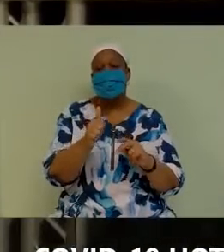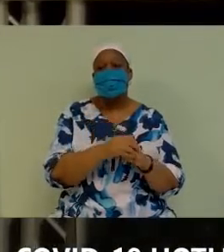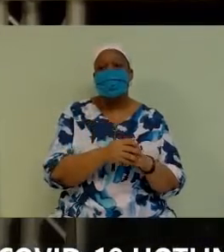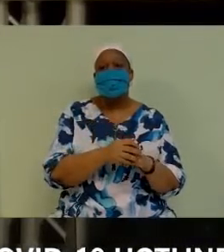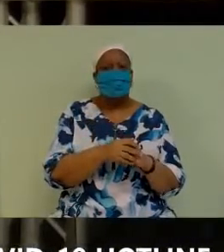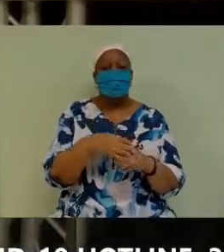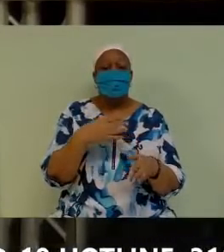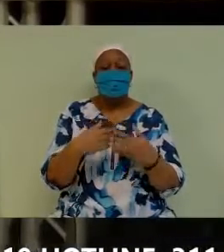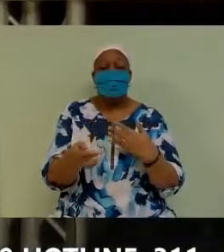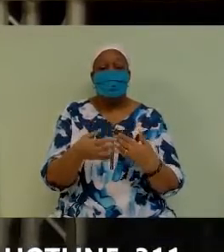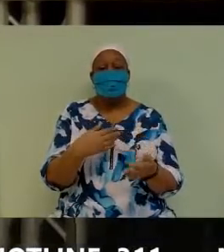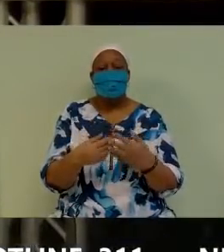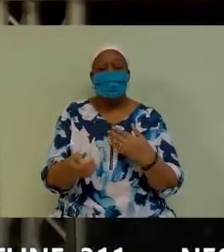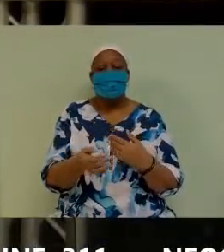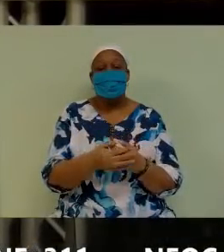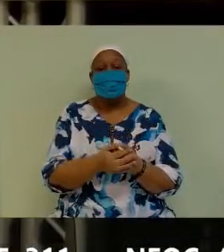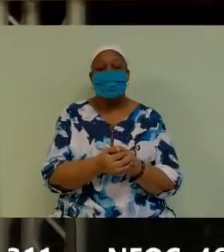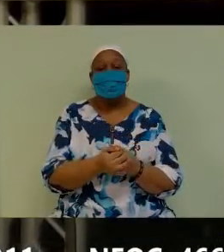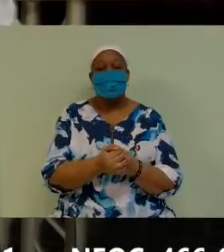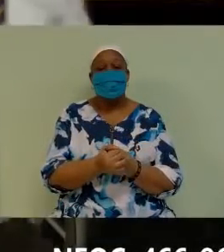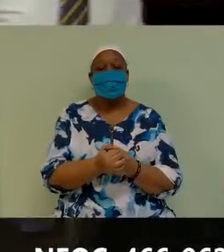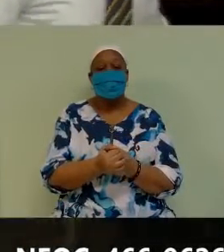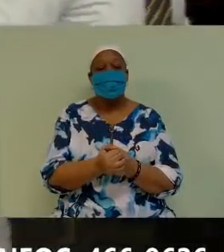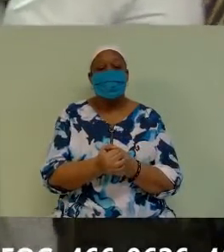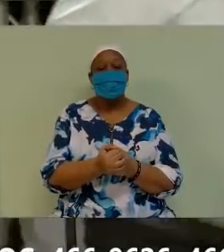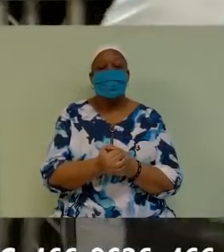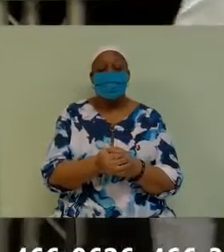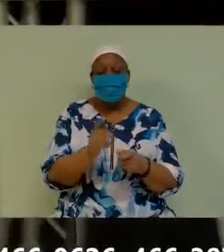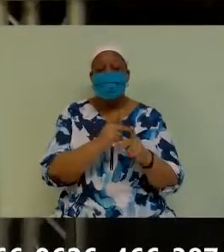doesn't change the price of cheese.